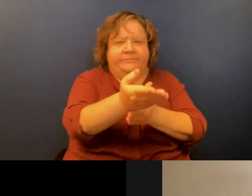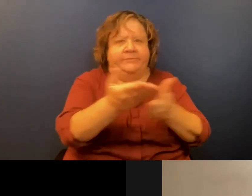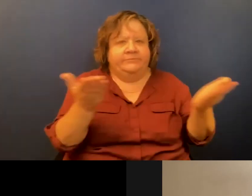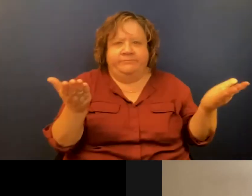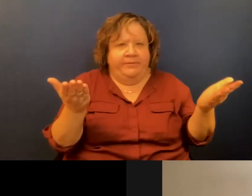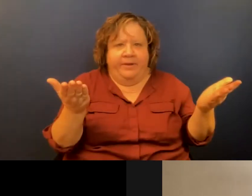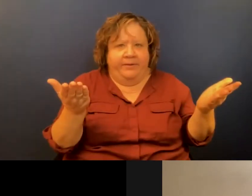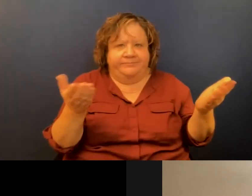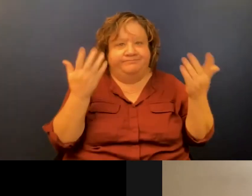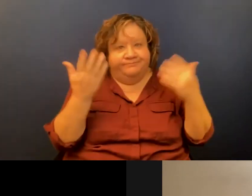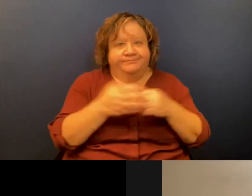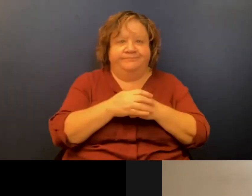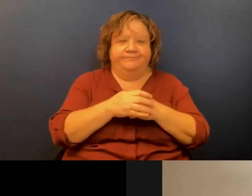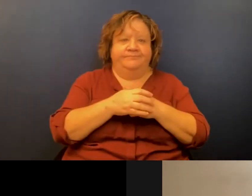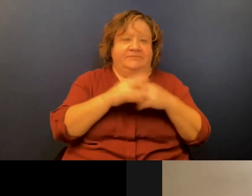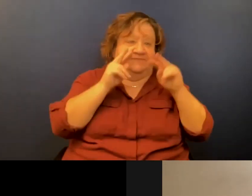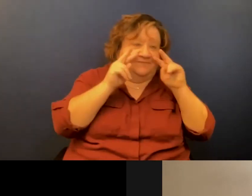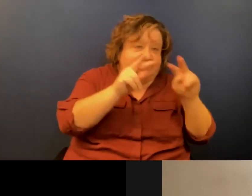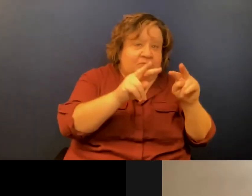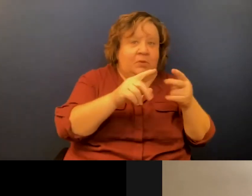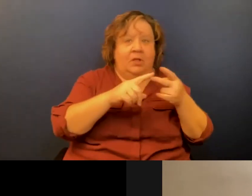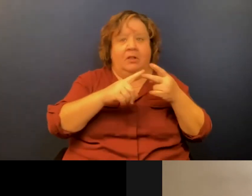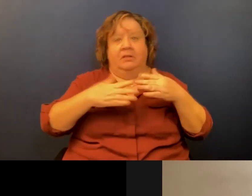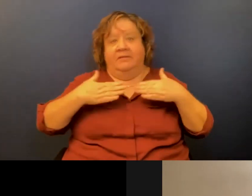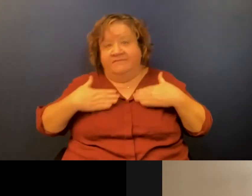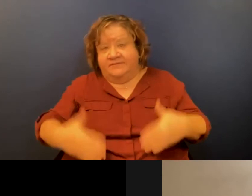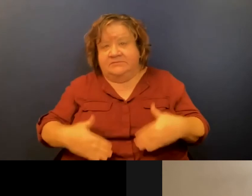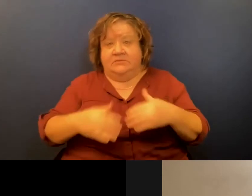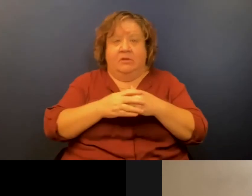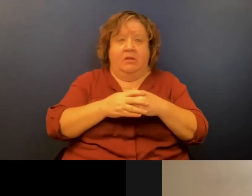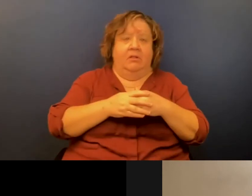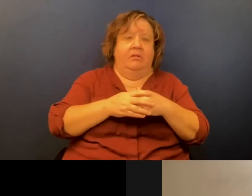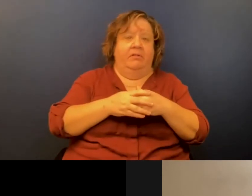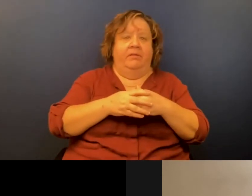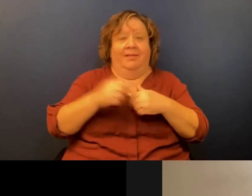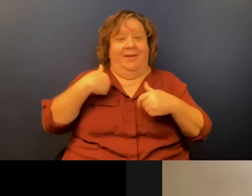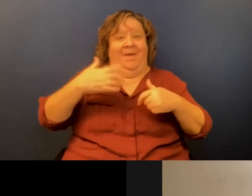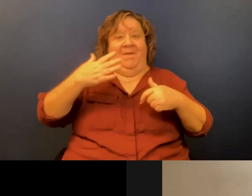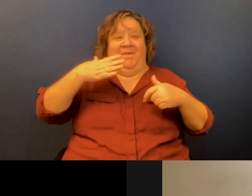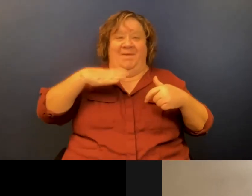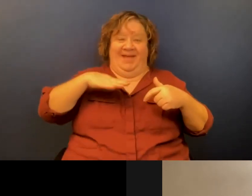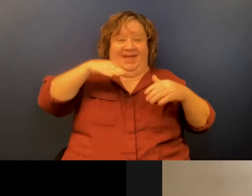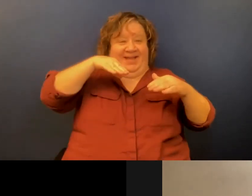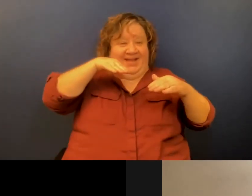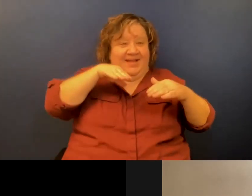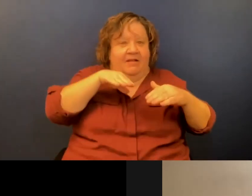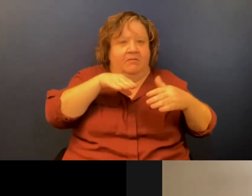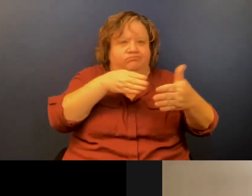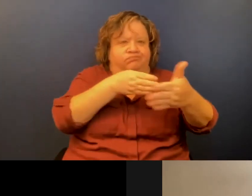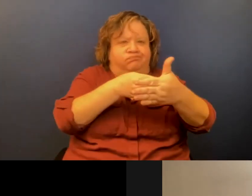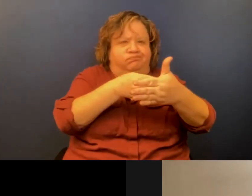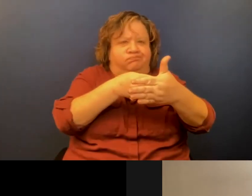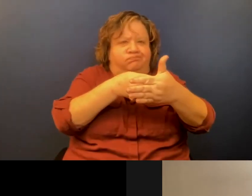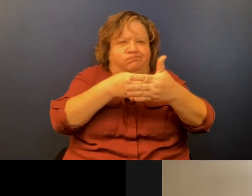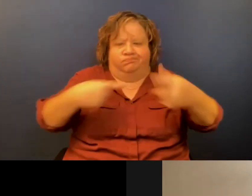activities. So that's been difficult, but also technology has managed to help us adapt. And there are very interesting digital games,